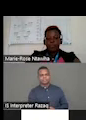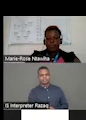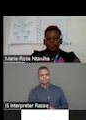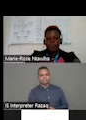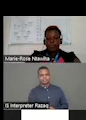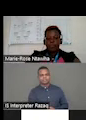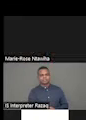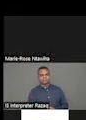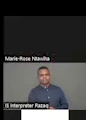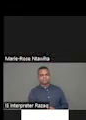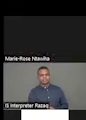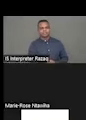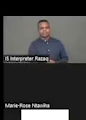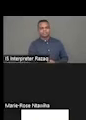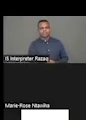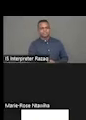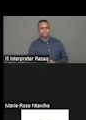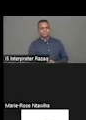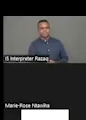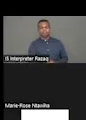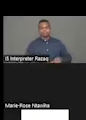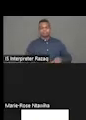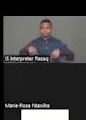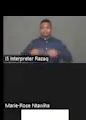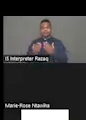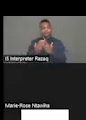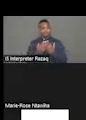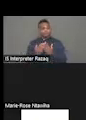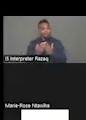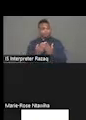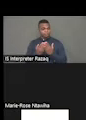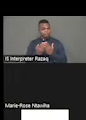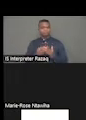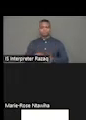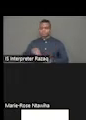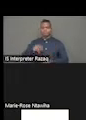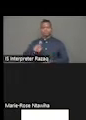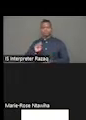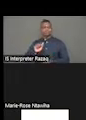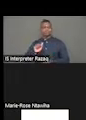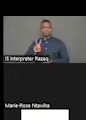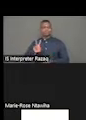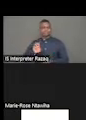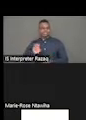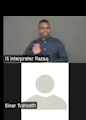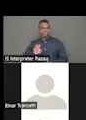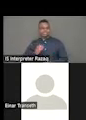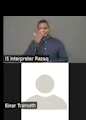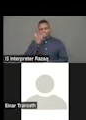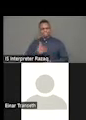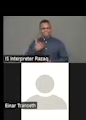Hano muri groupe scolaire Musave Catholique twahawe tablet 15 zo gufasha mu